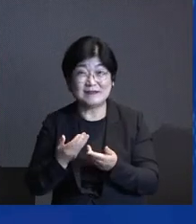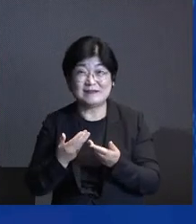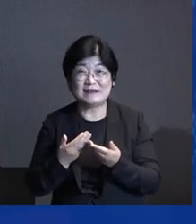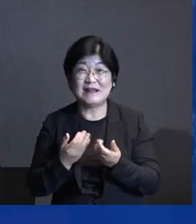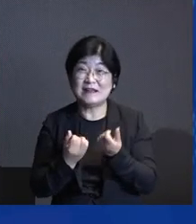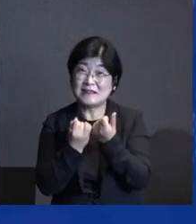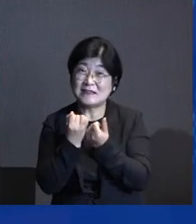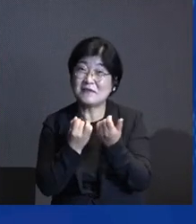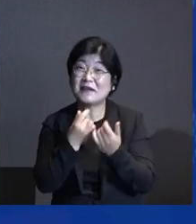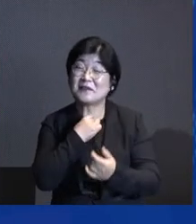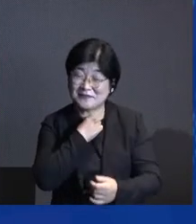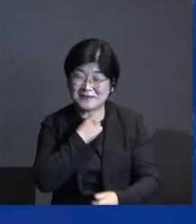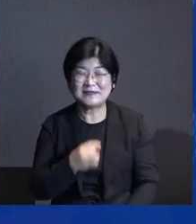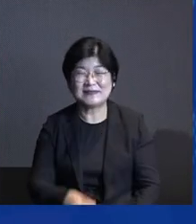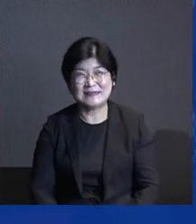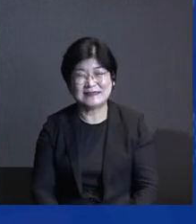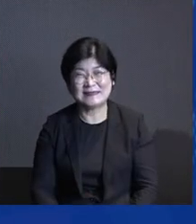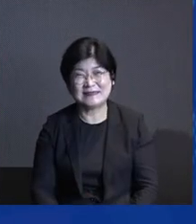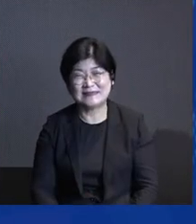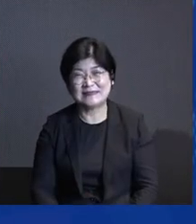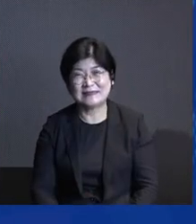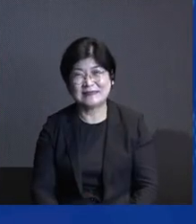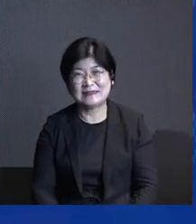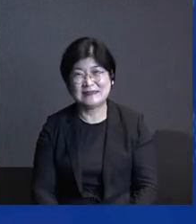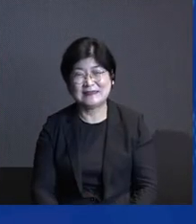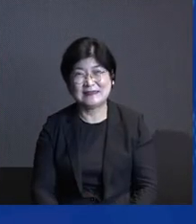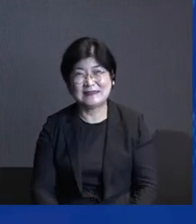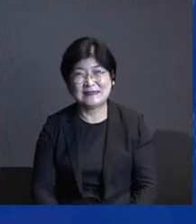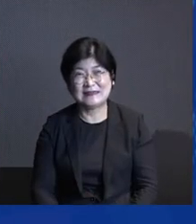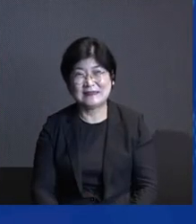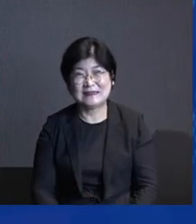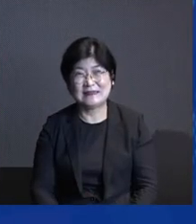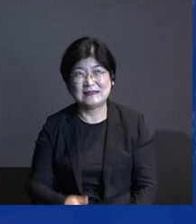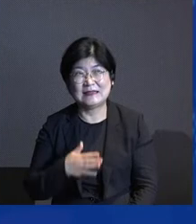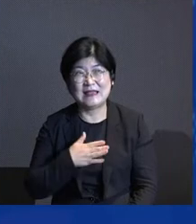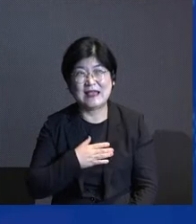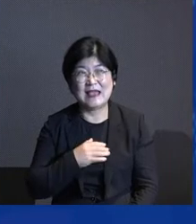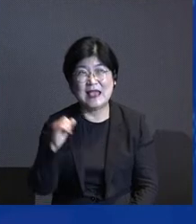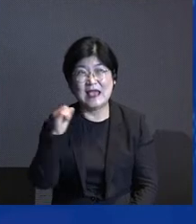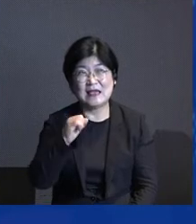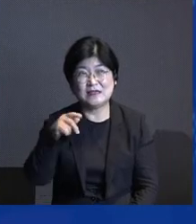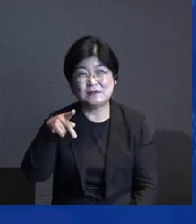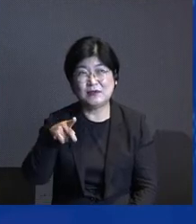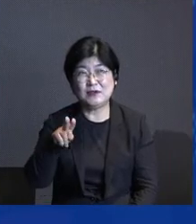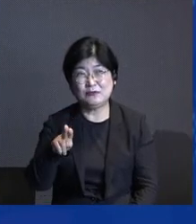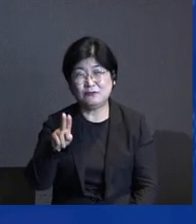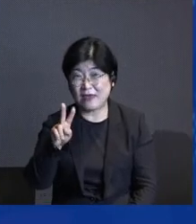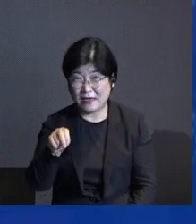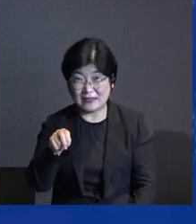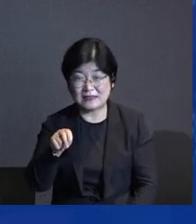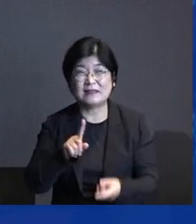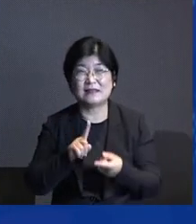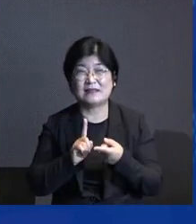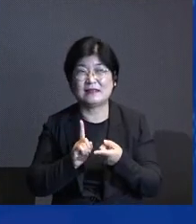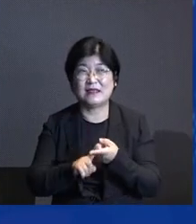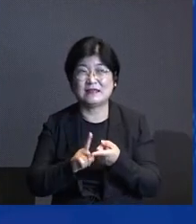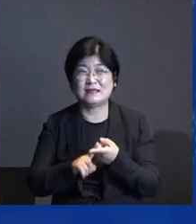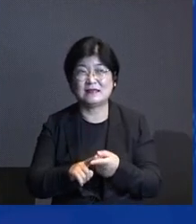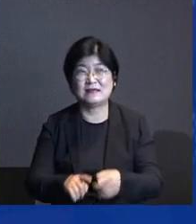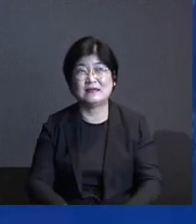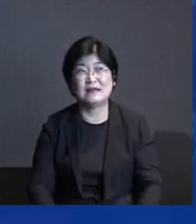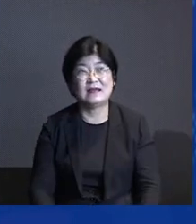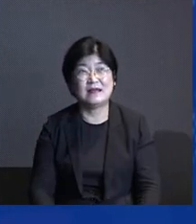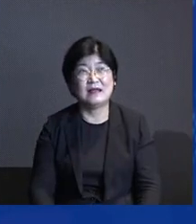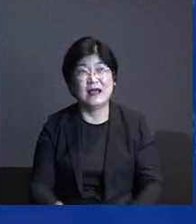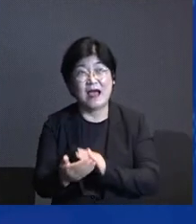It is based on my experience when I work as a technical advisor for the strong program at Buengito Municipality, which you